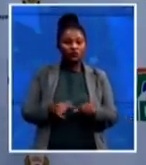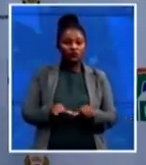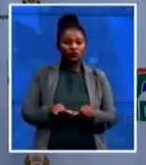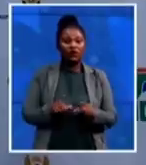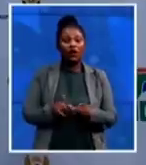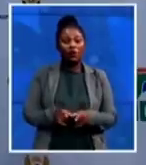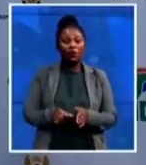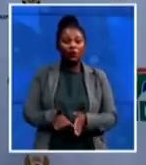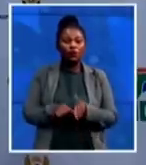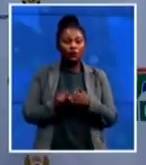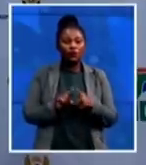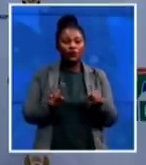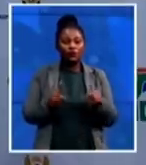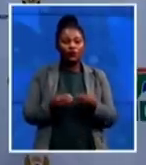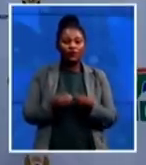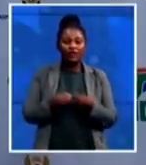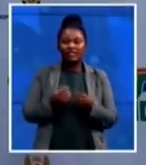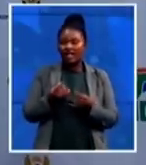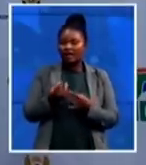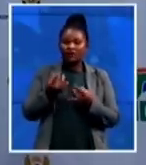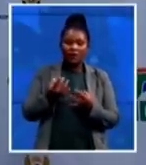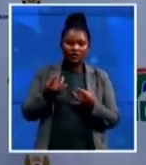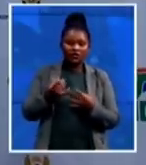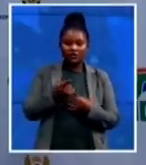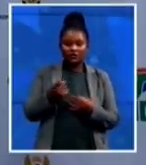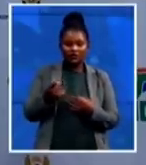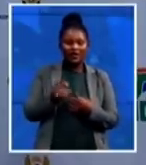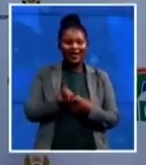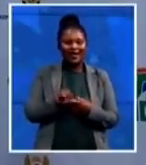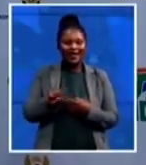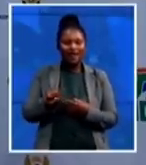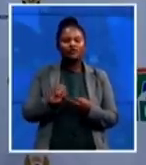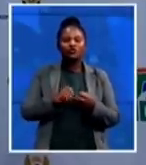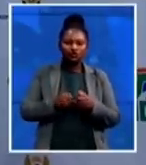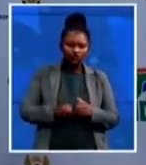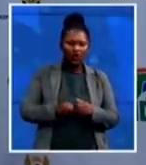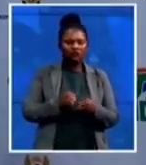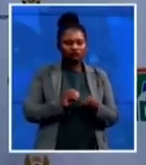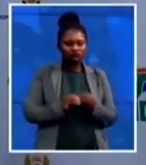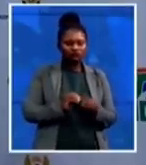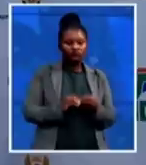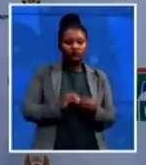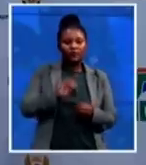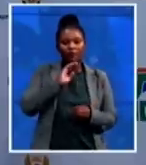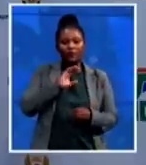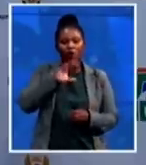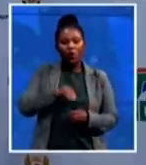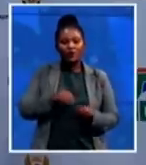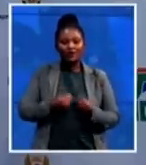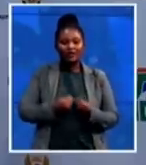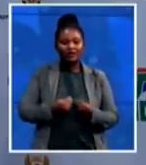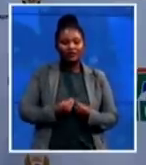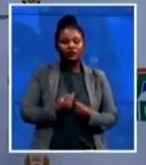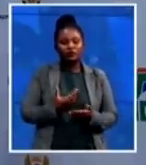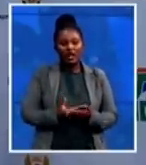information, which GCIS is trying to do, so that at all material times, when there are confusing threats in the